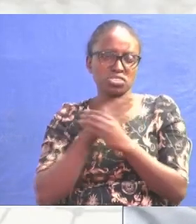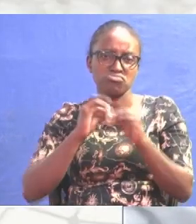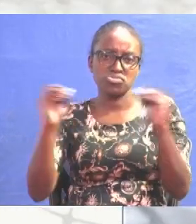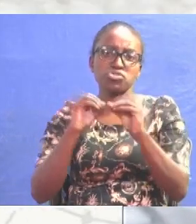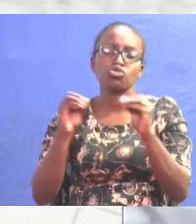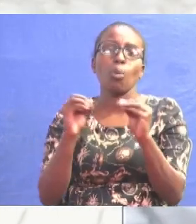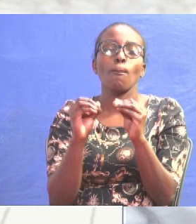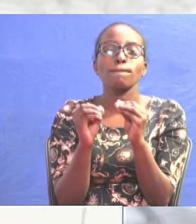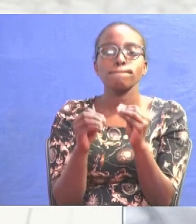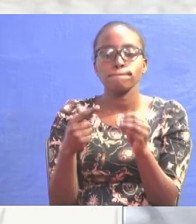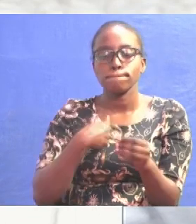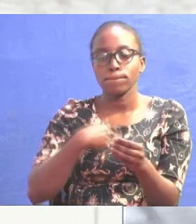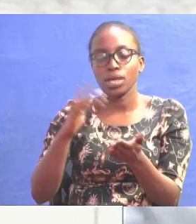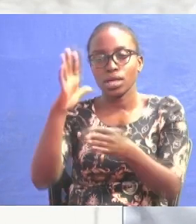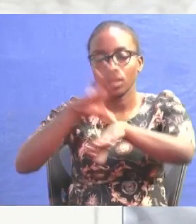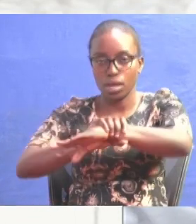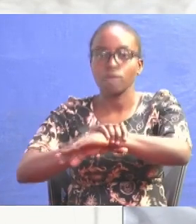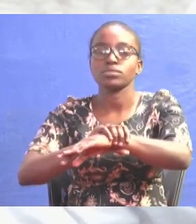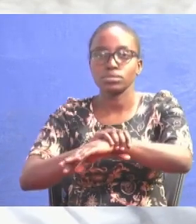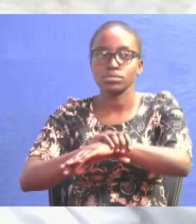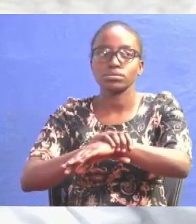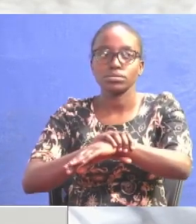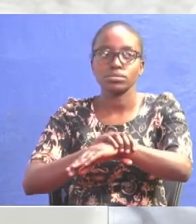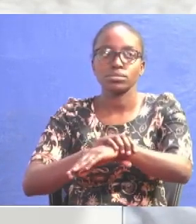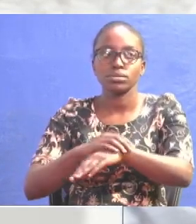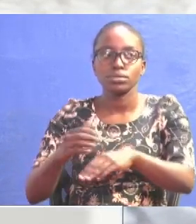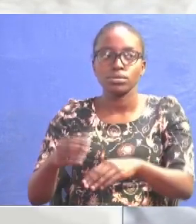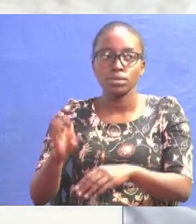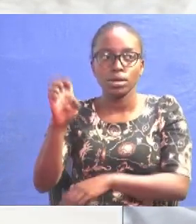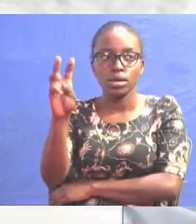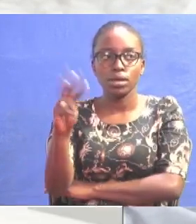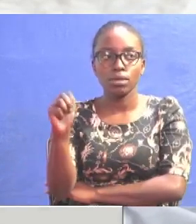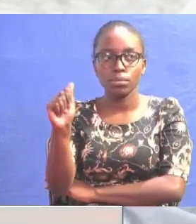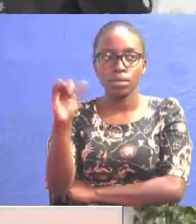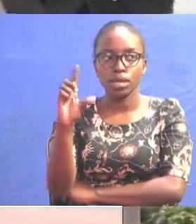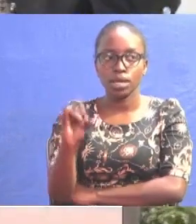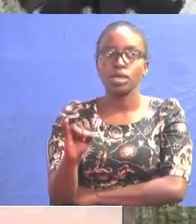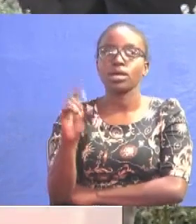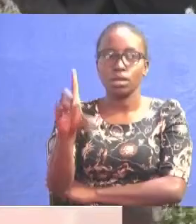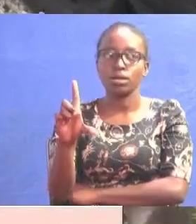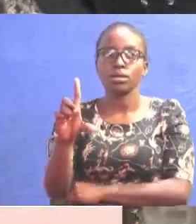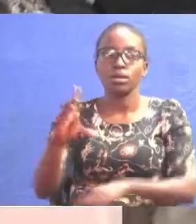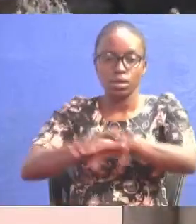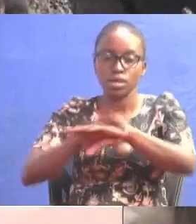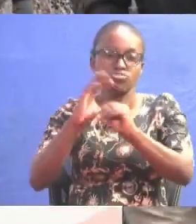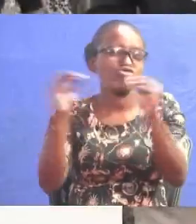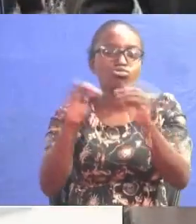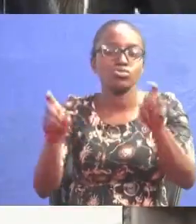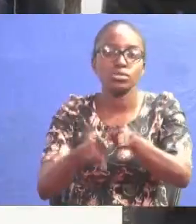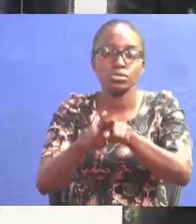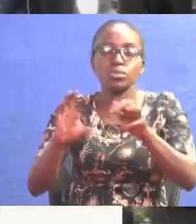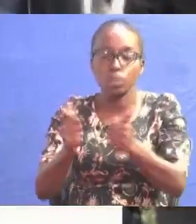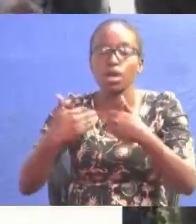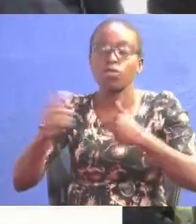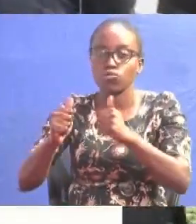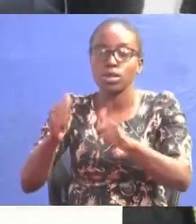apply, lakini bado sijapata email ya bandi yenye nimeplaceiwa. Parents and students hope that the